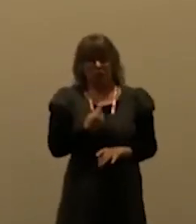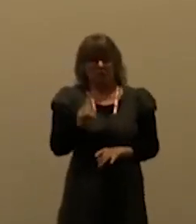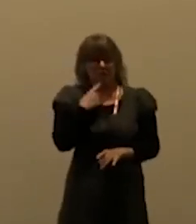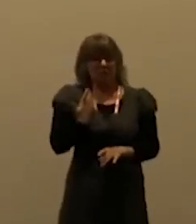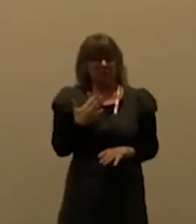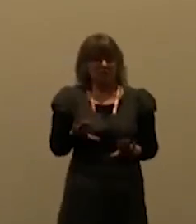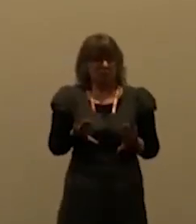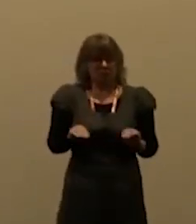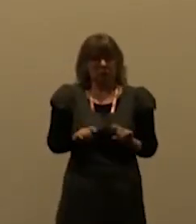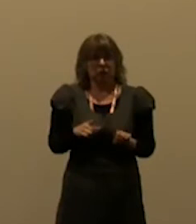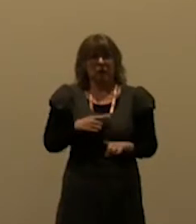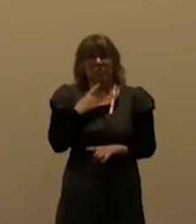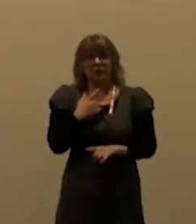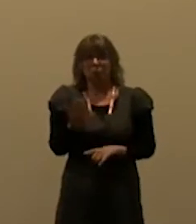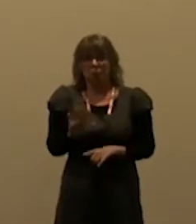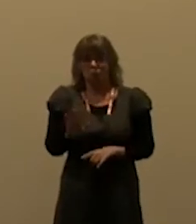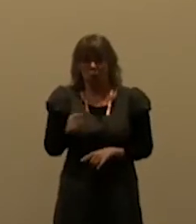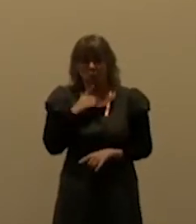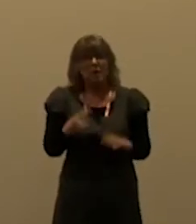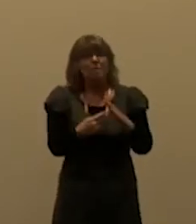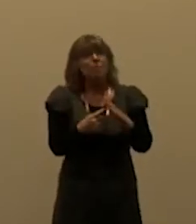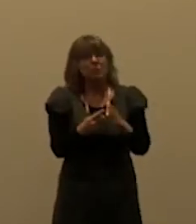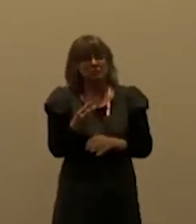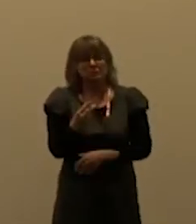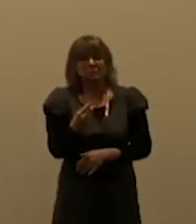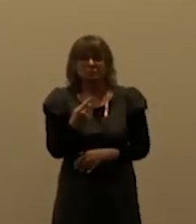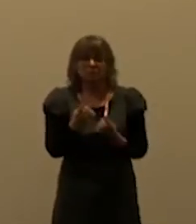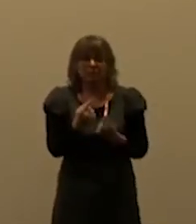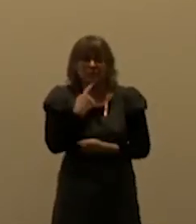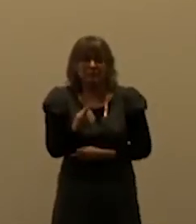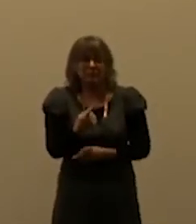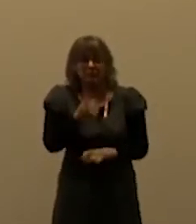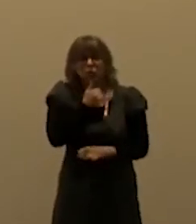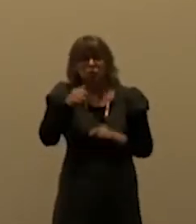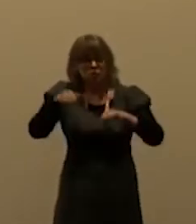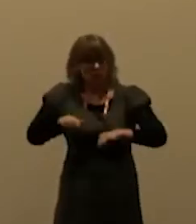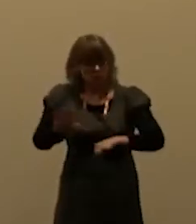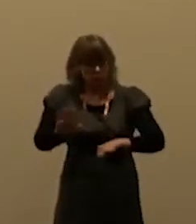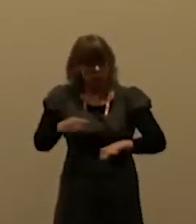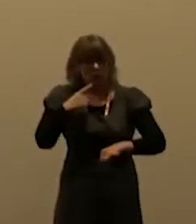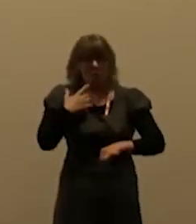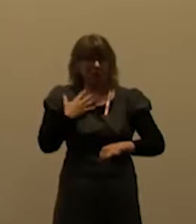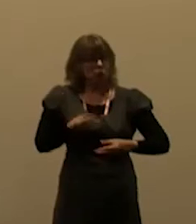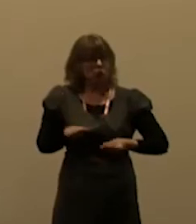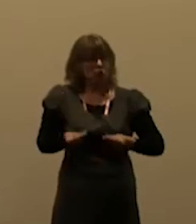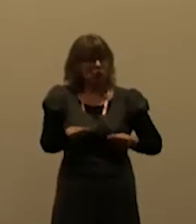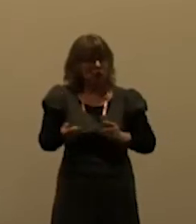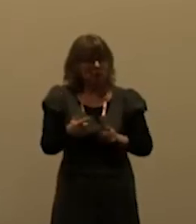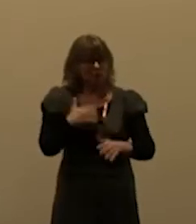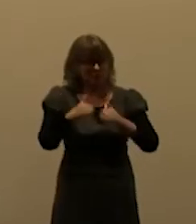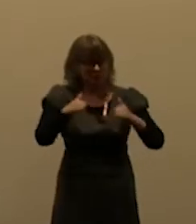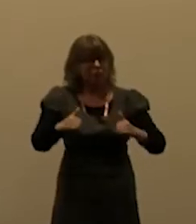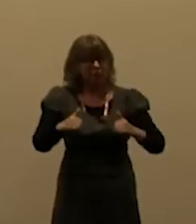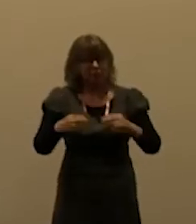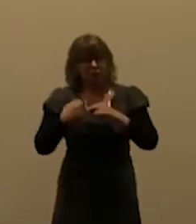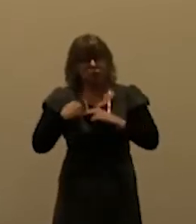draw the line, and again, there is an important note in there. I wouldn't do users with this, no. I think it's too fluid. I think there's a separation of